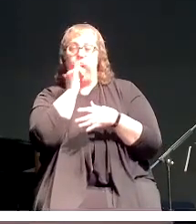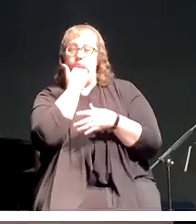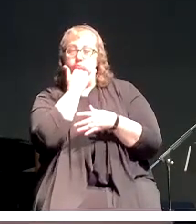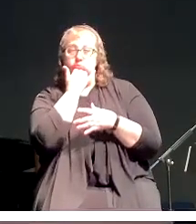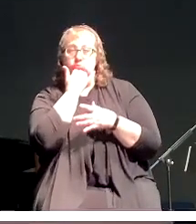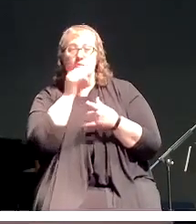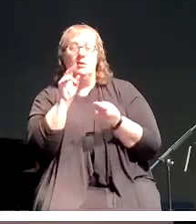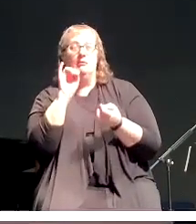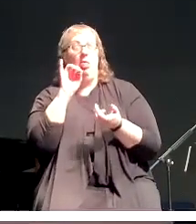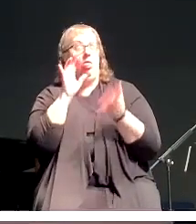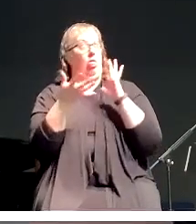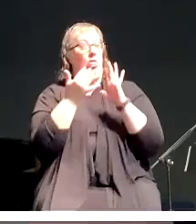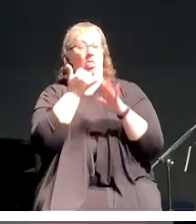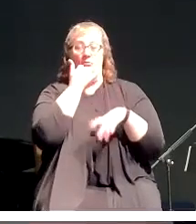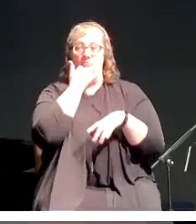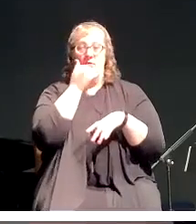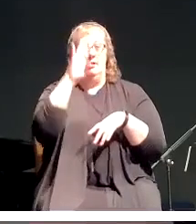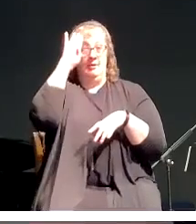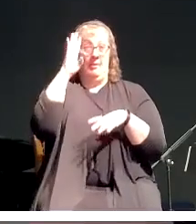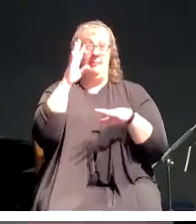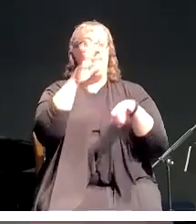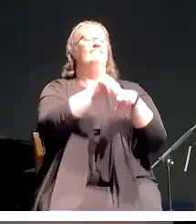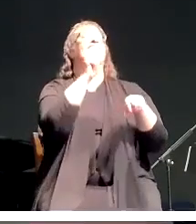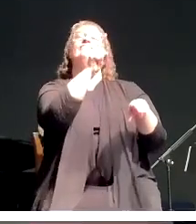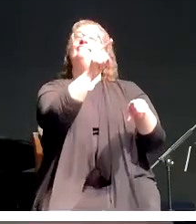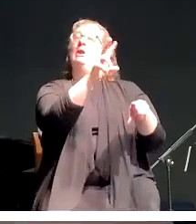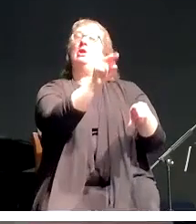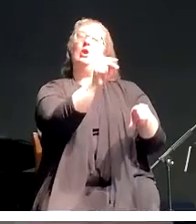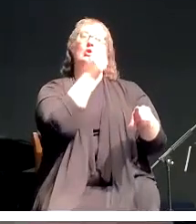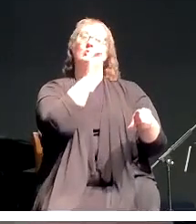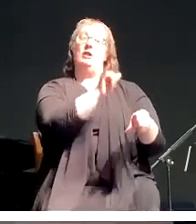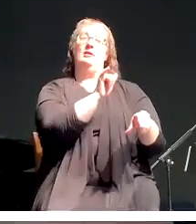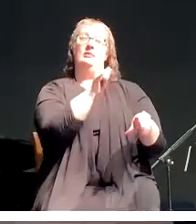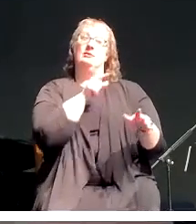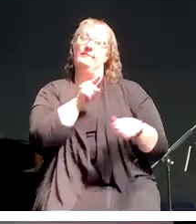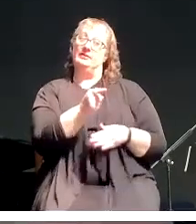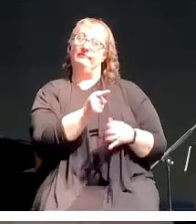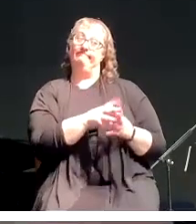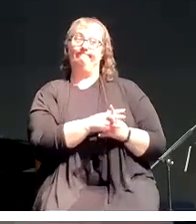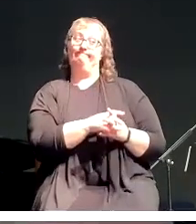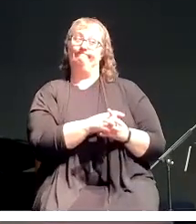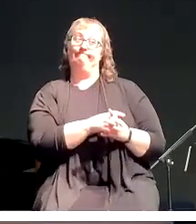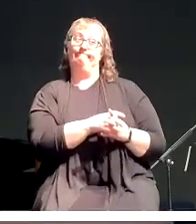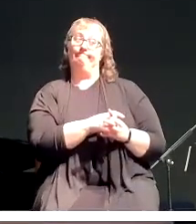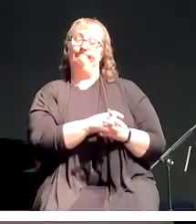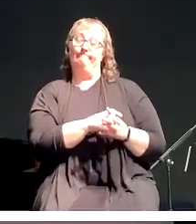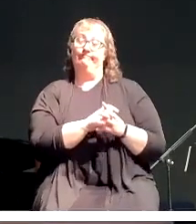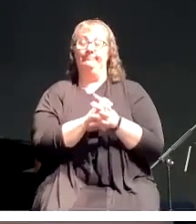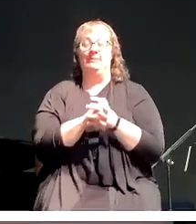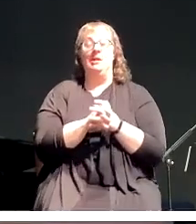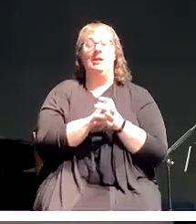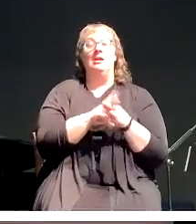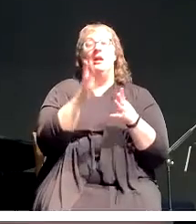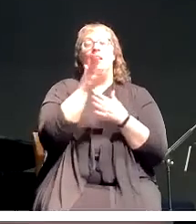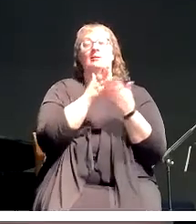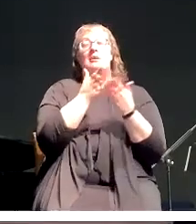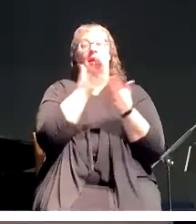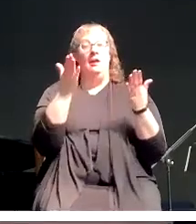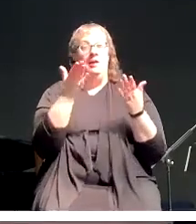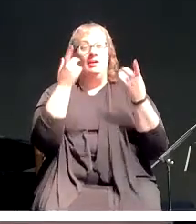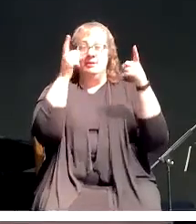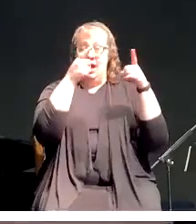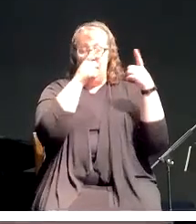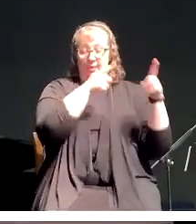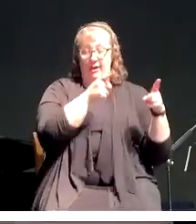doing something completely wrong, Bobby can call me out and say, no, don't do that, that's offensive. But that is something that is